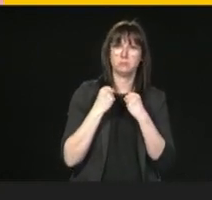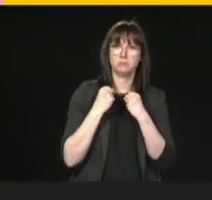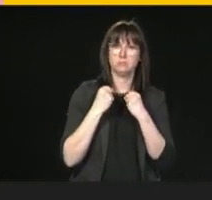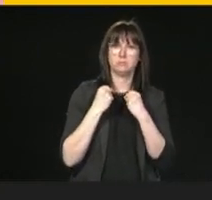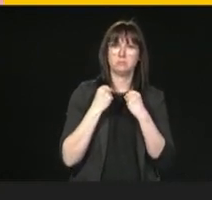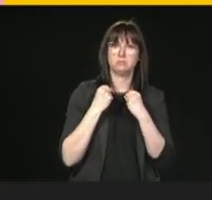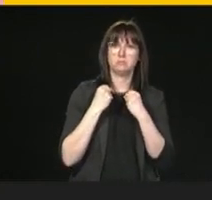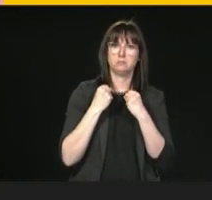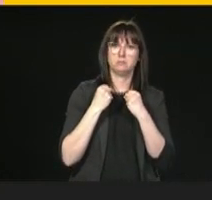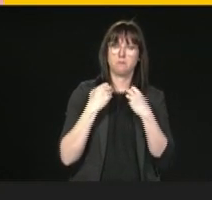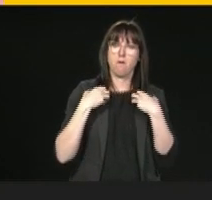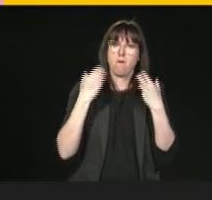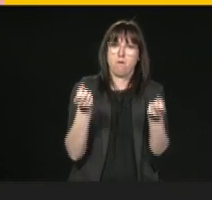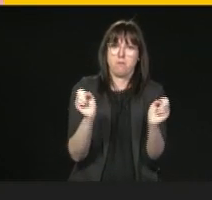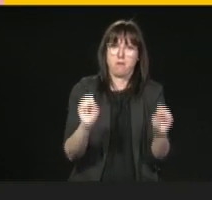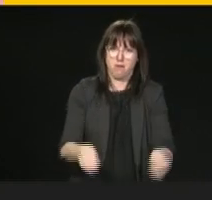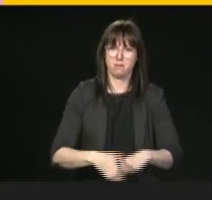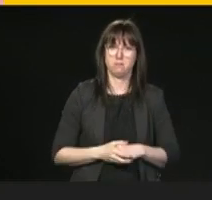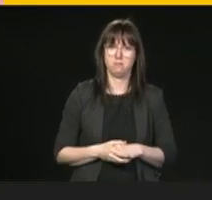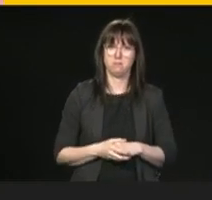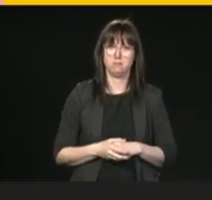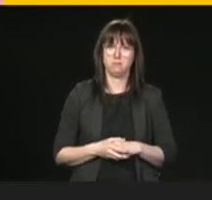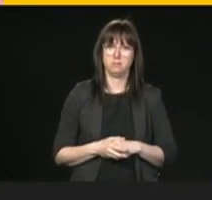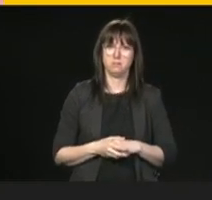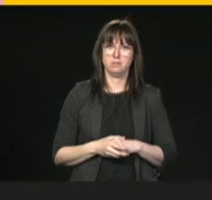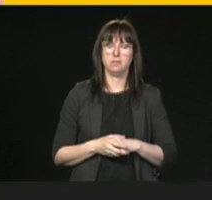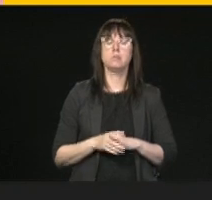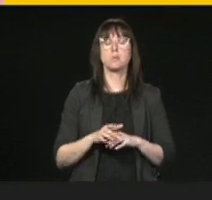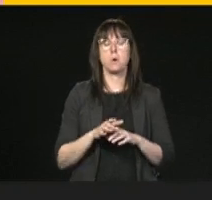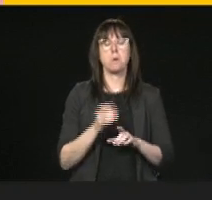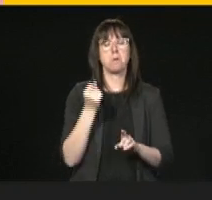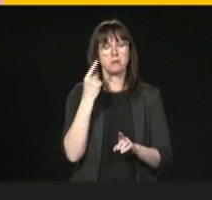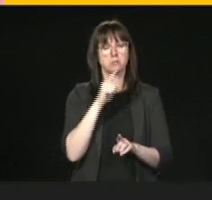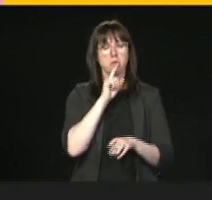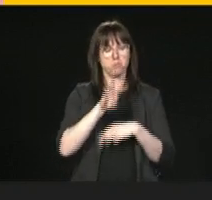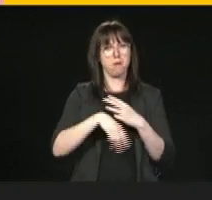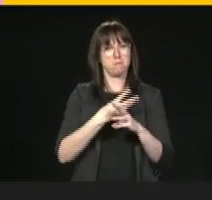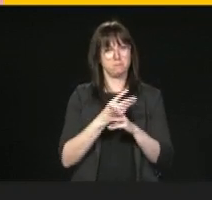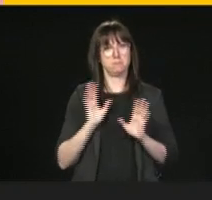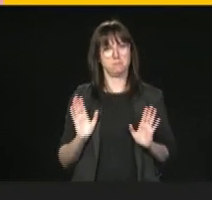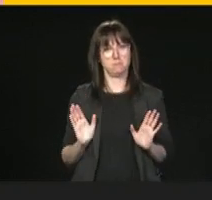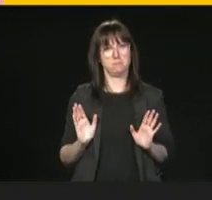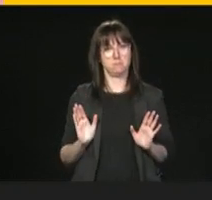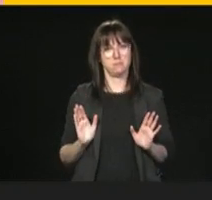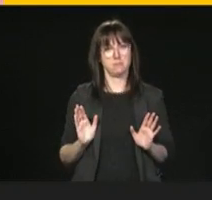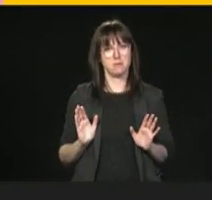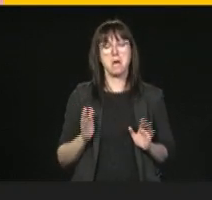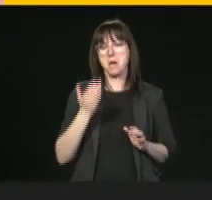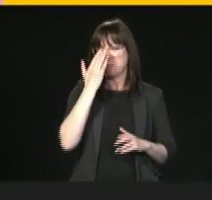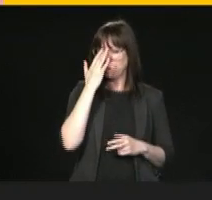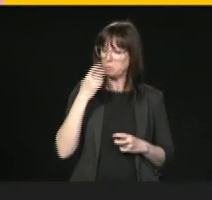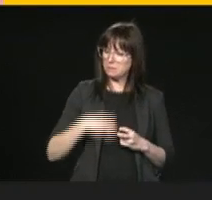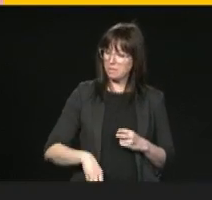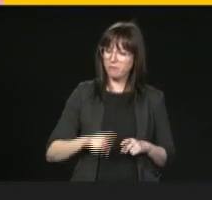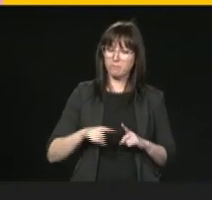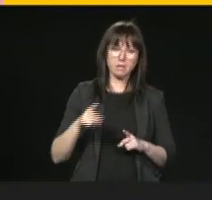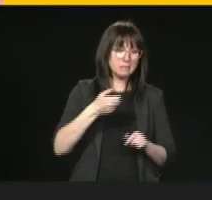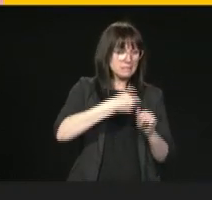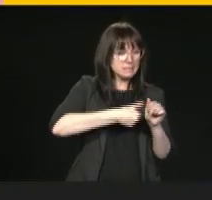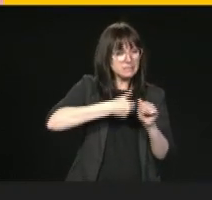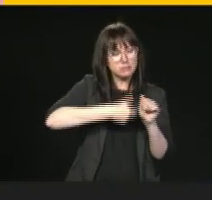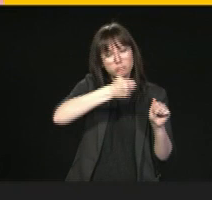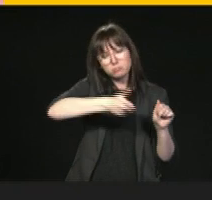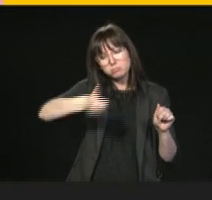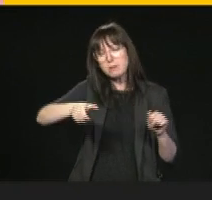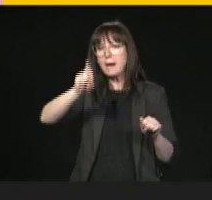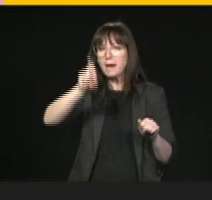be realistic, to do the hard things each individual Canadians need to do, but also